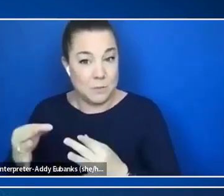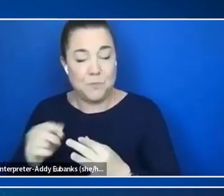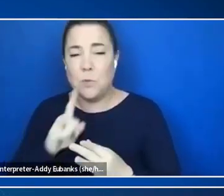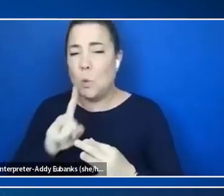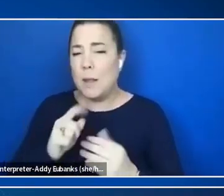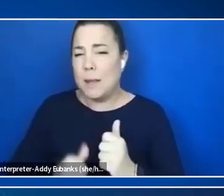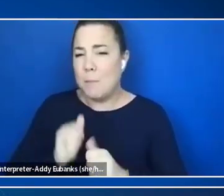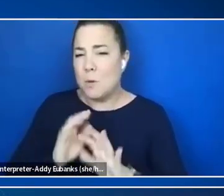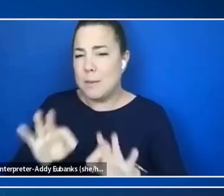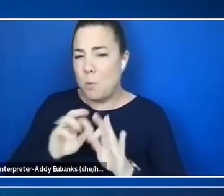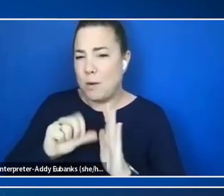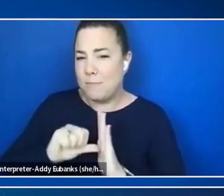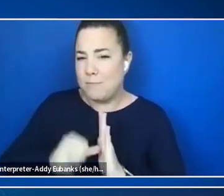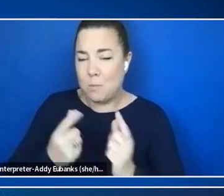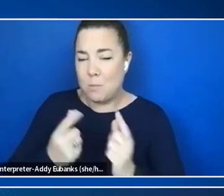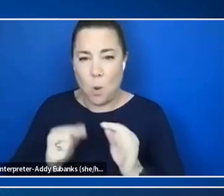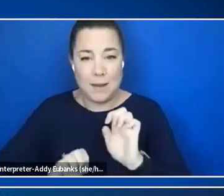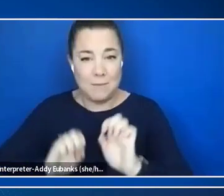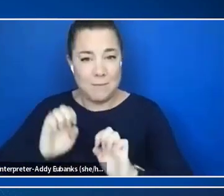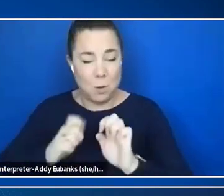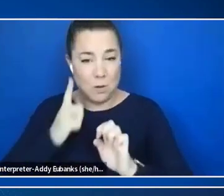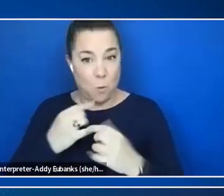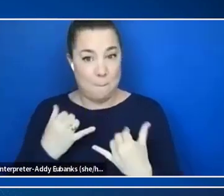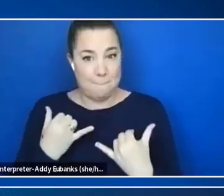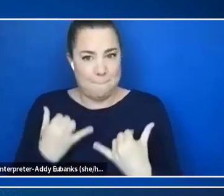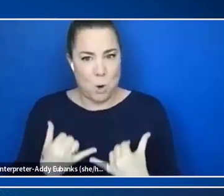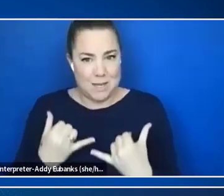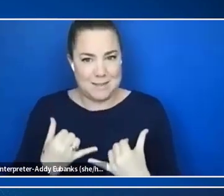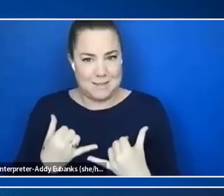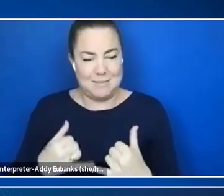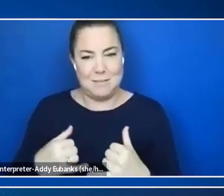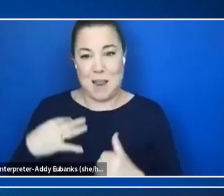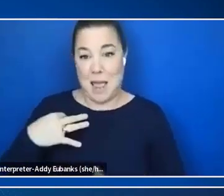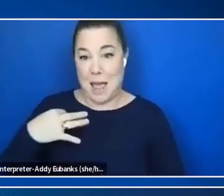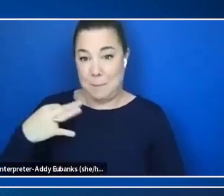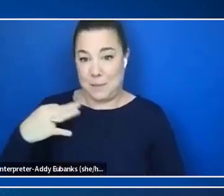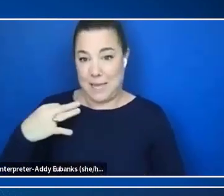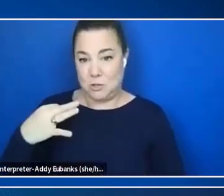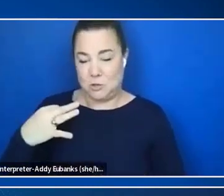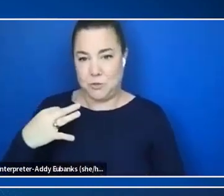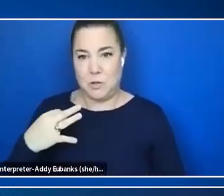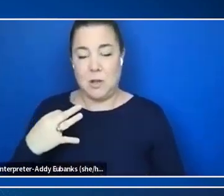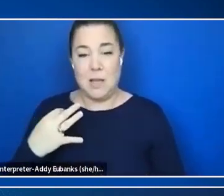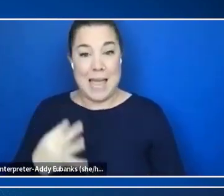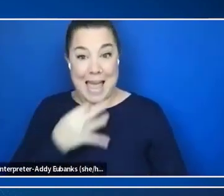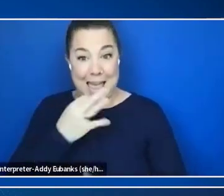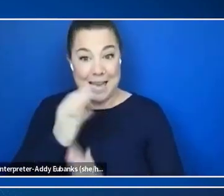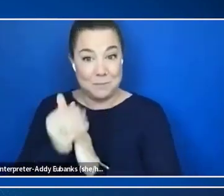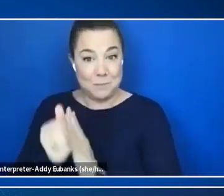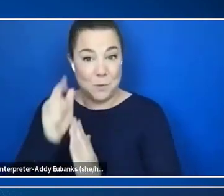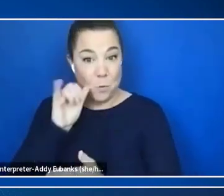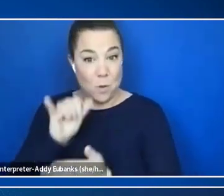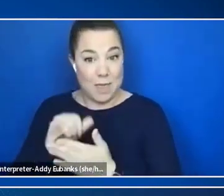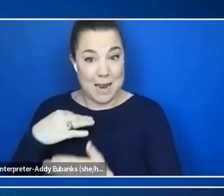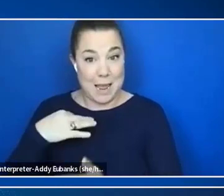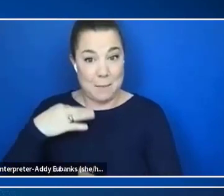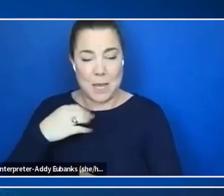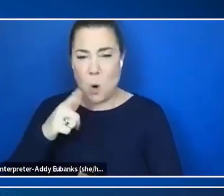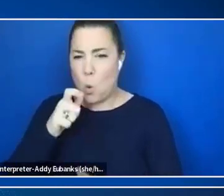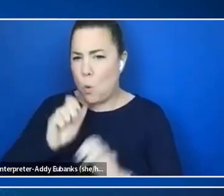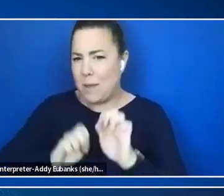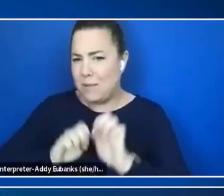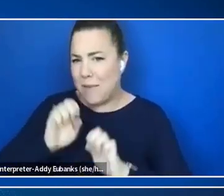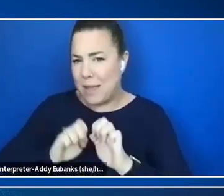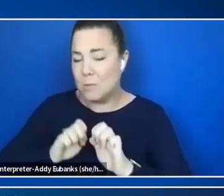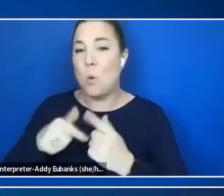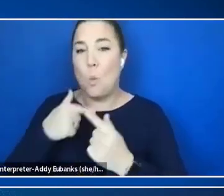is on the evaluation of the present application. And therefore, the expertise for that application is evaluated at the time